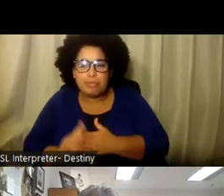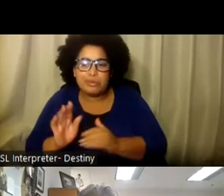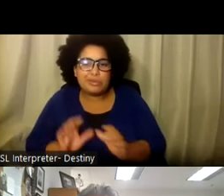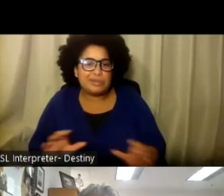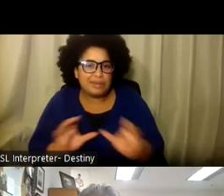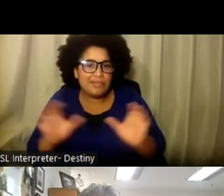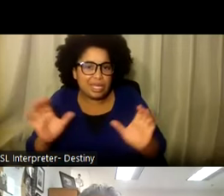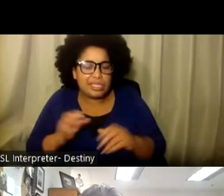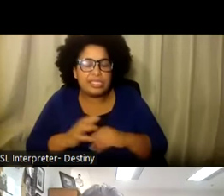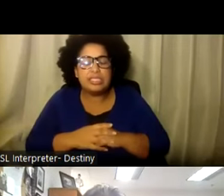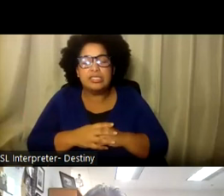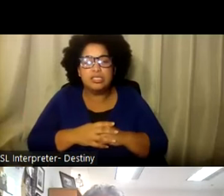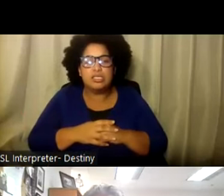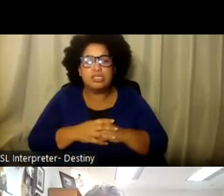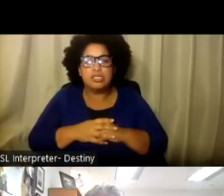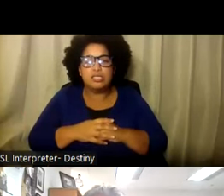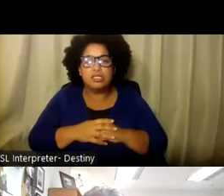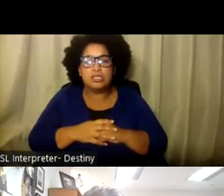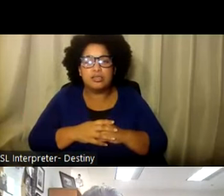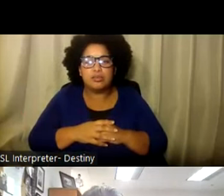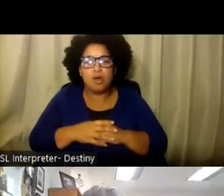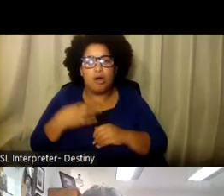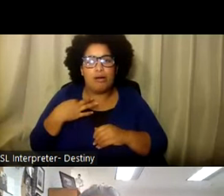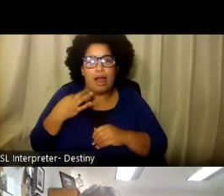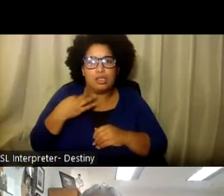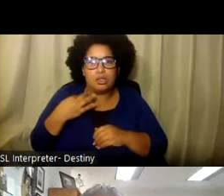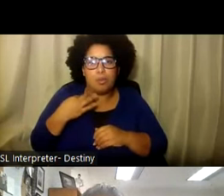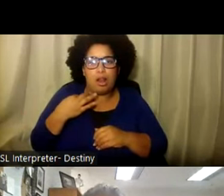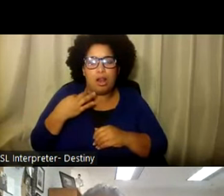certificates would be eligible,